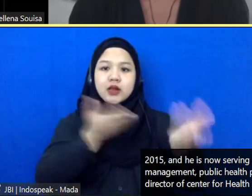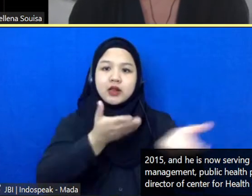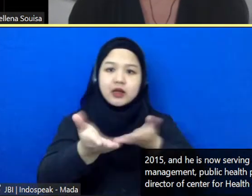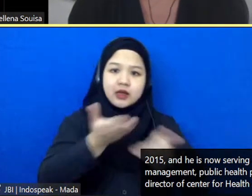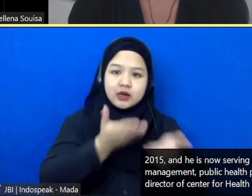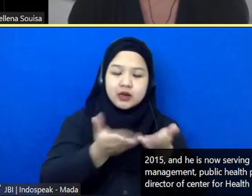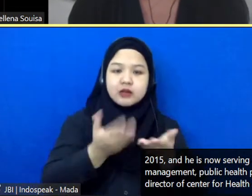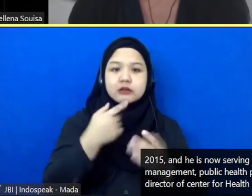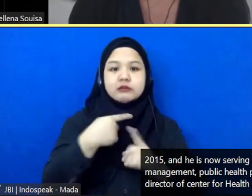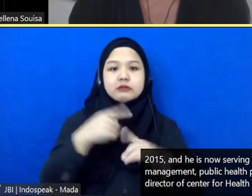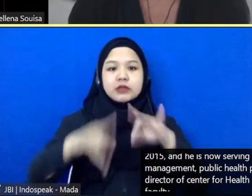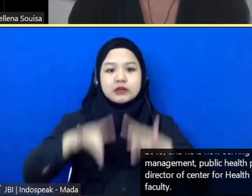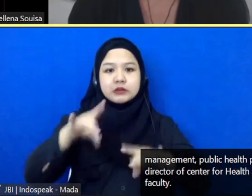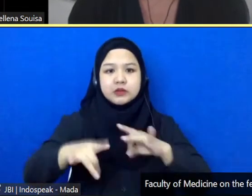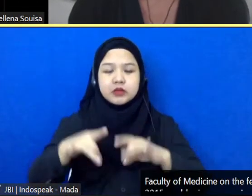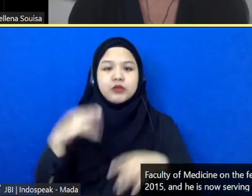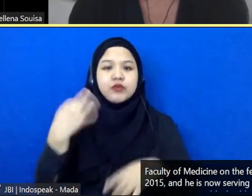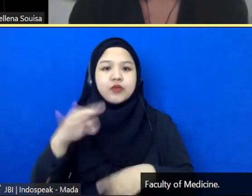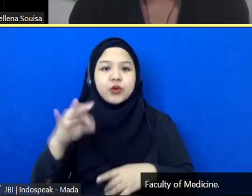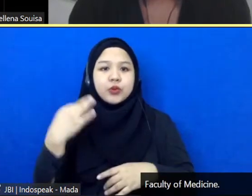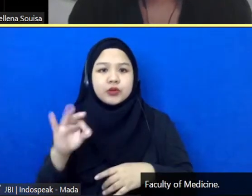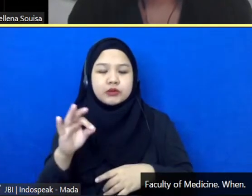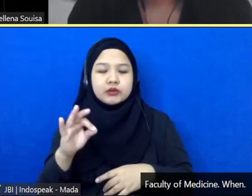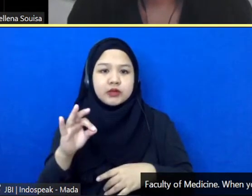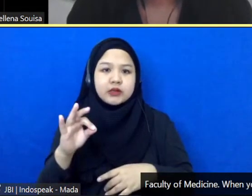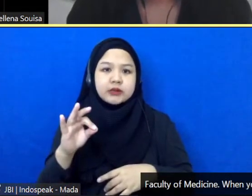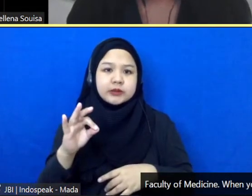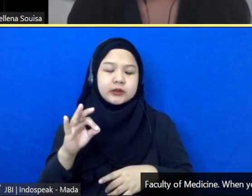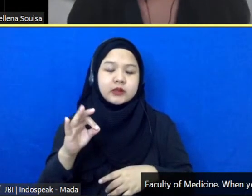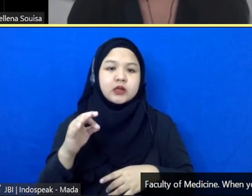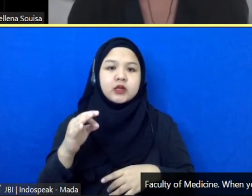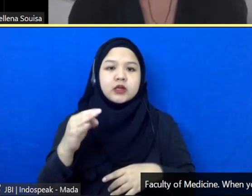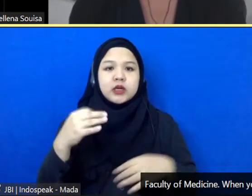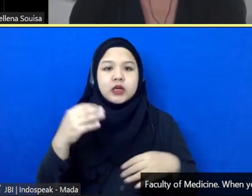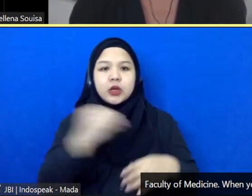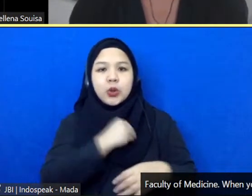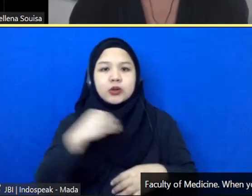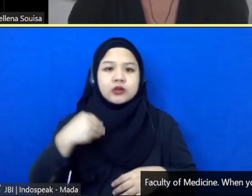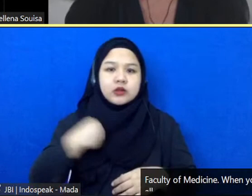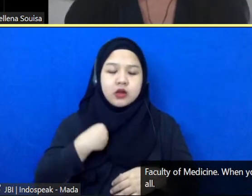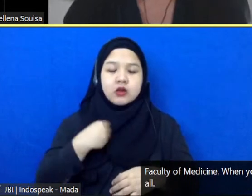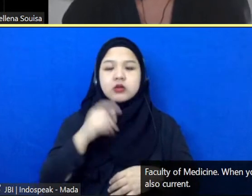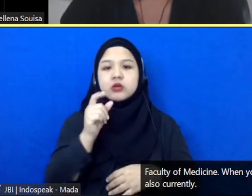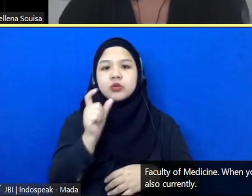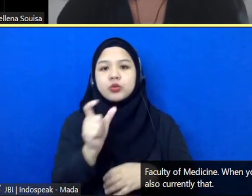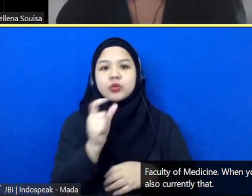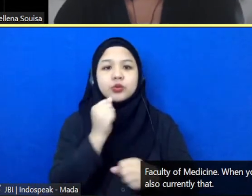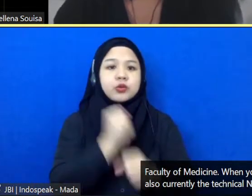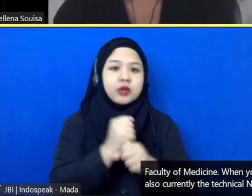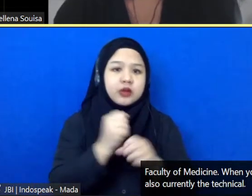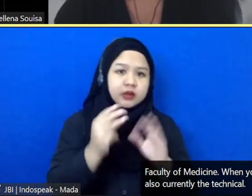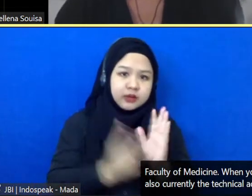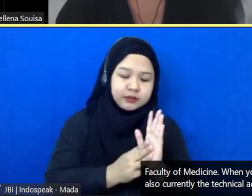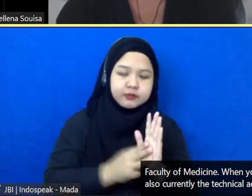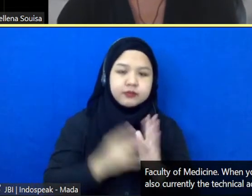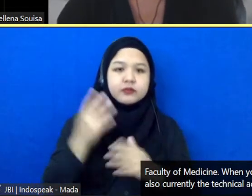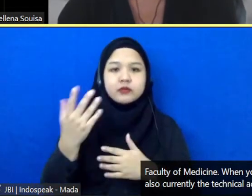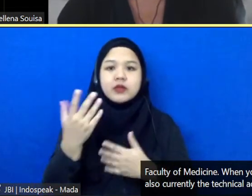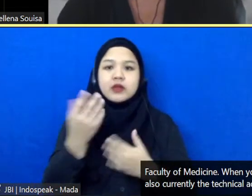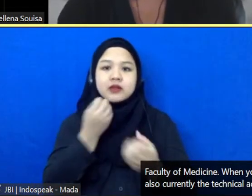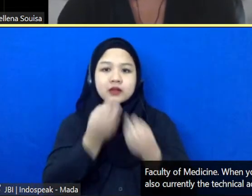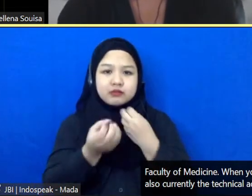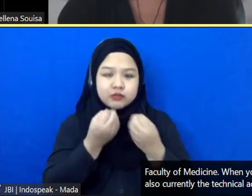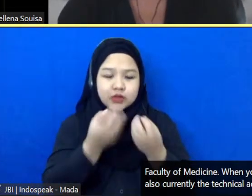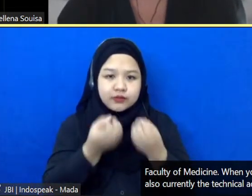Management, Faculty of Medicine, Universitas Gadjah Mada. He is also currently the Technical Advisor of Provincial